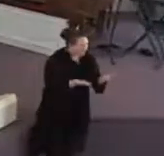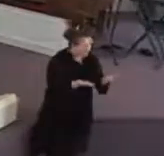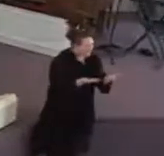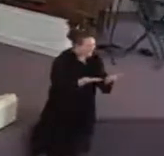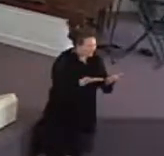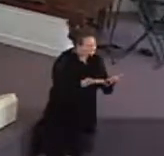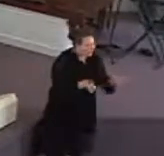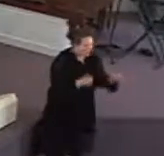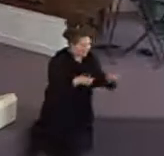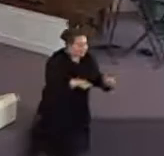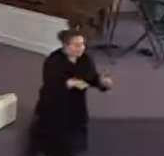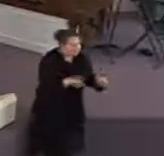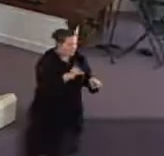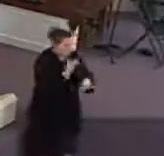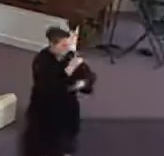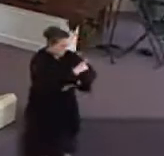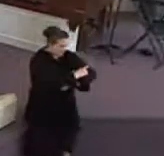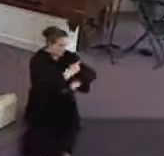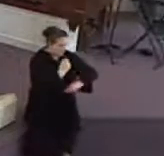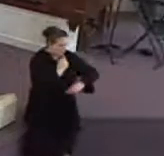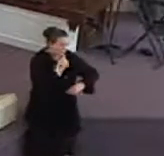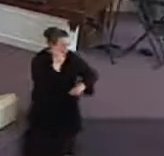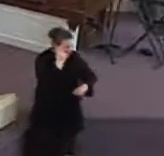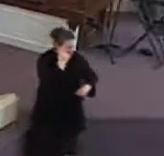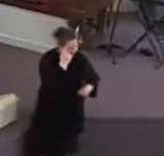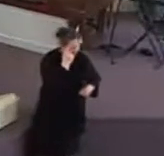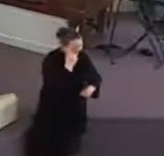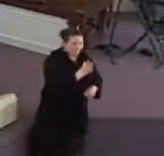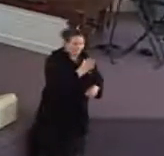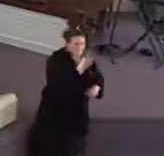a time in your life that you're going to think mom and dad is unfair.